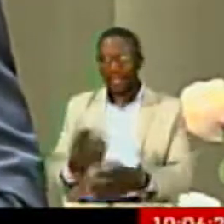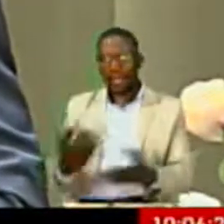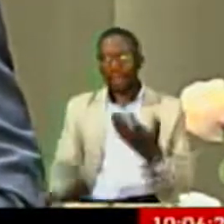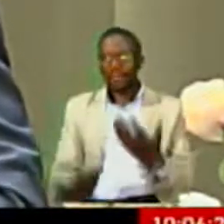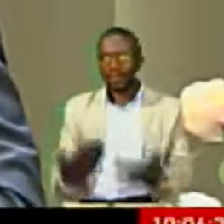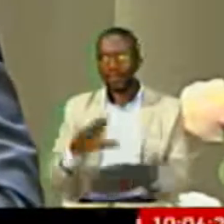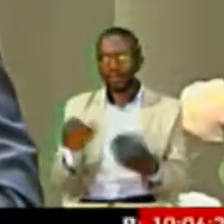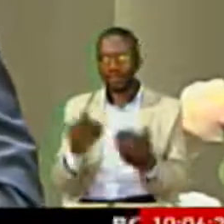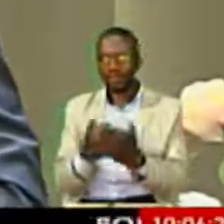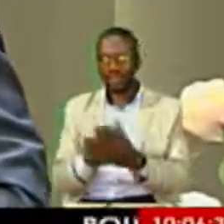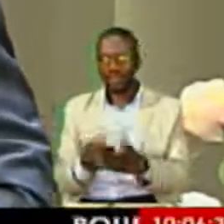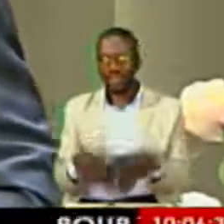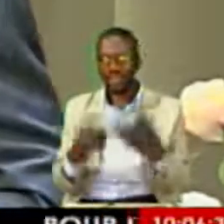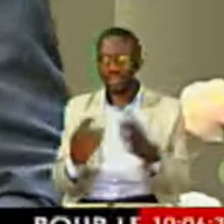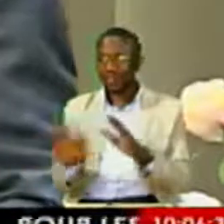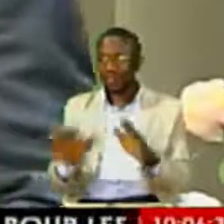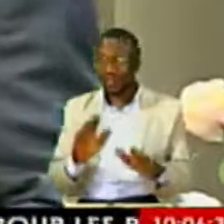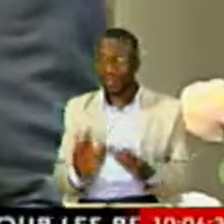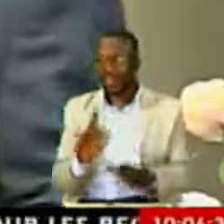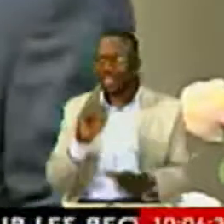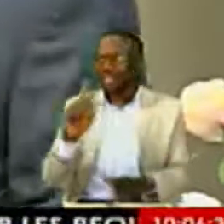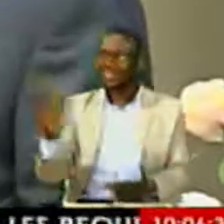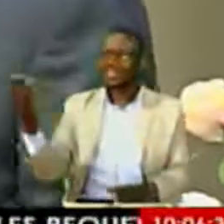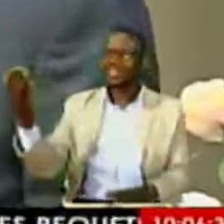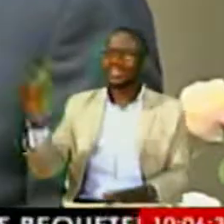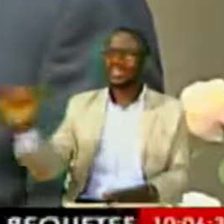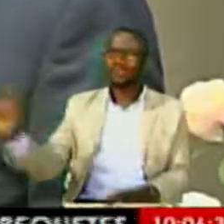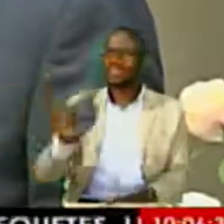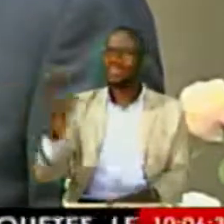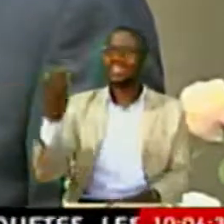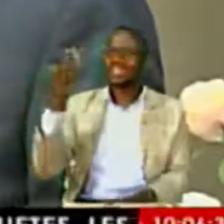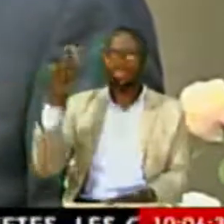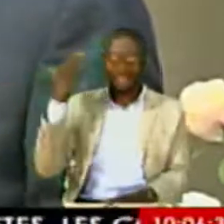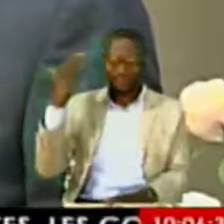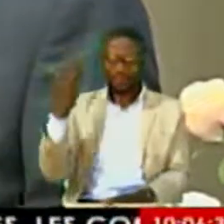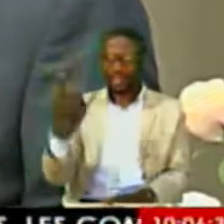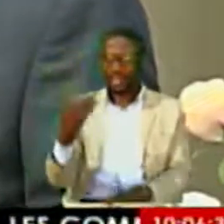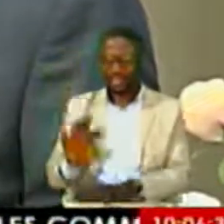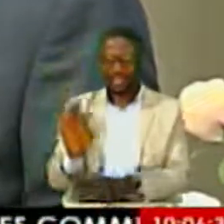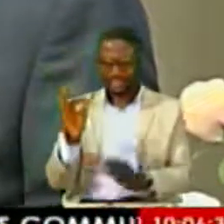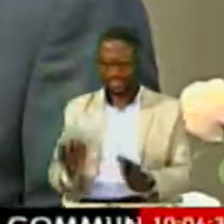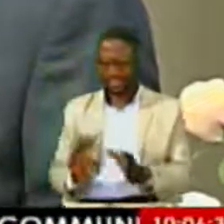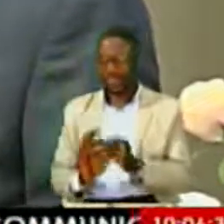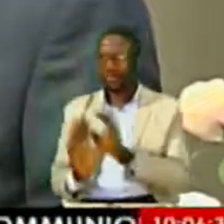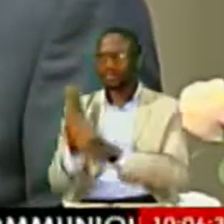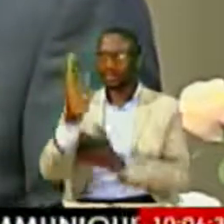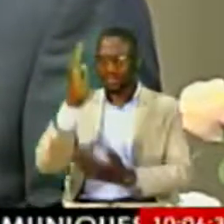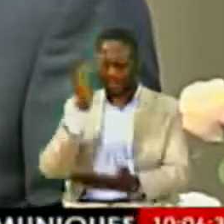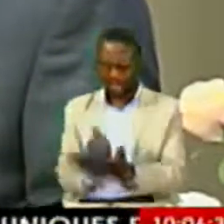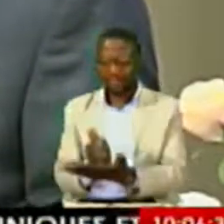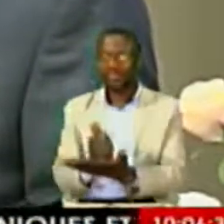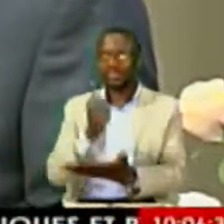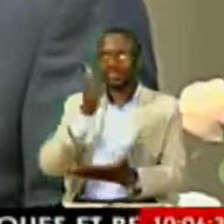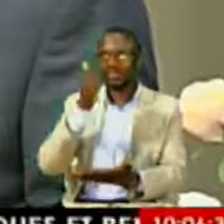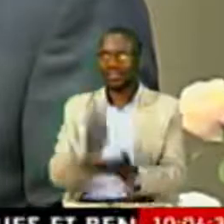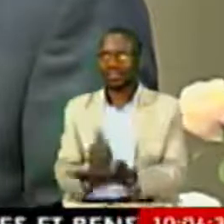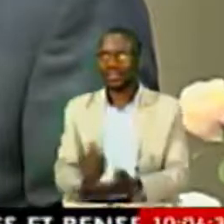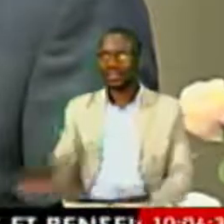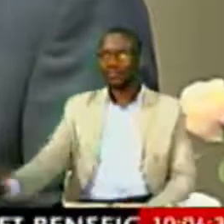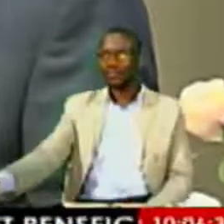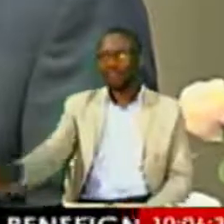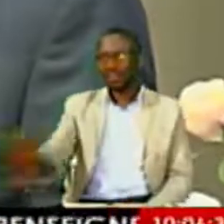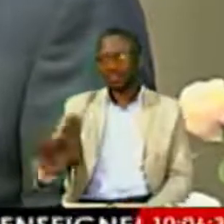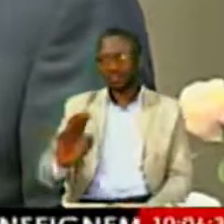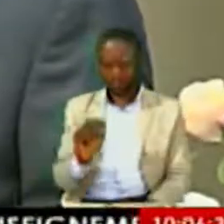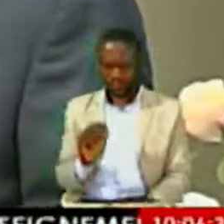the things he was doing, élu. He was an elect. Amen. Amen. Amen. Amen. Vous allez lire ça, Luc